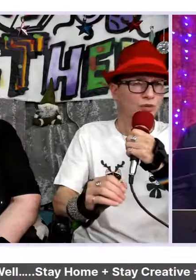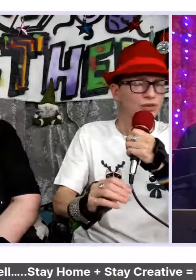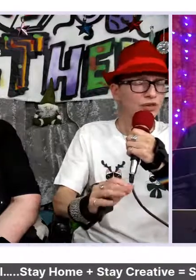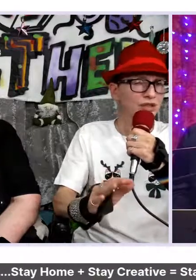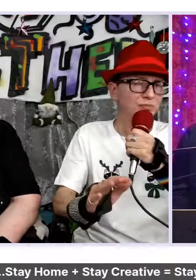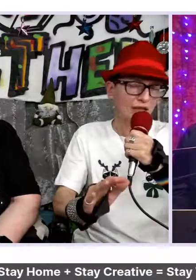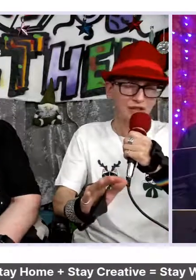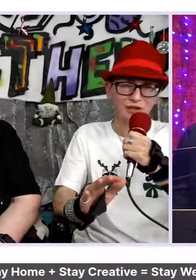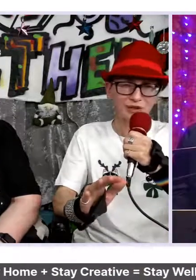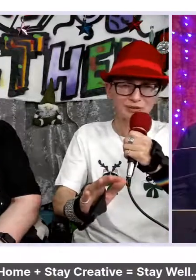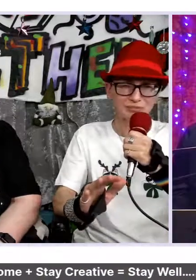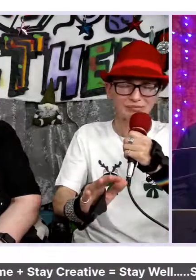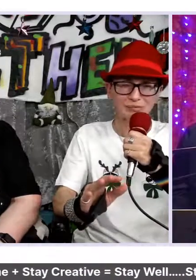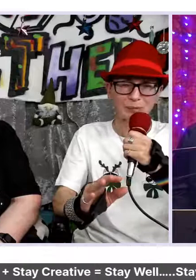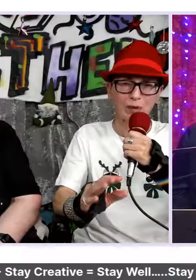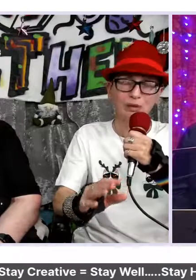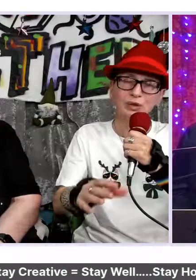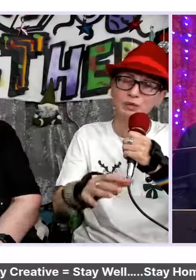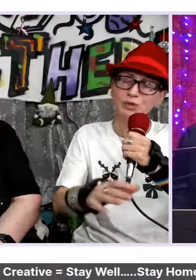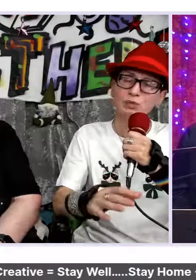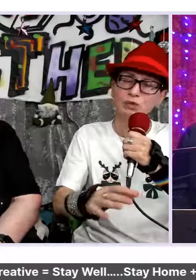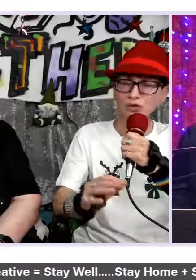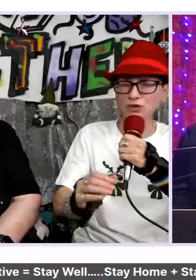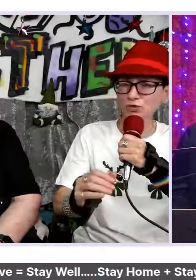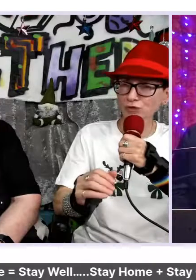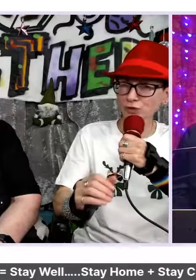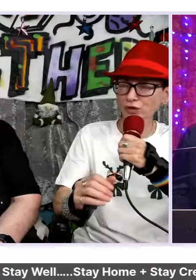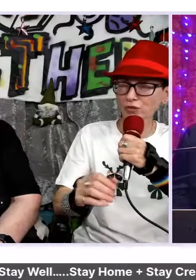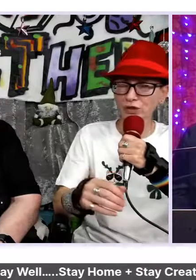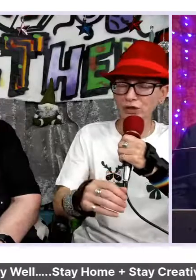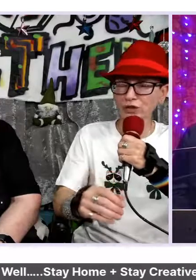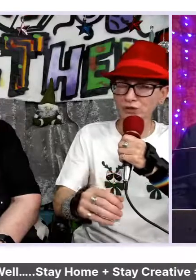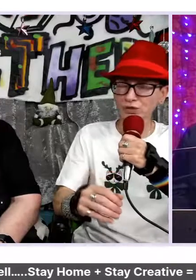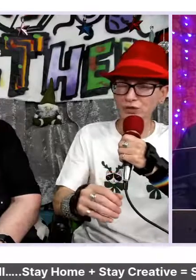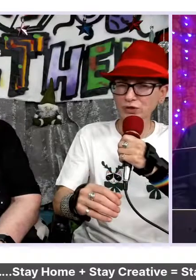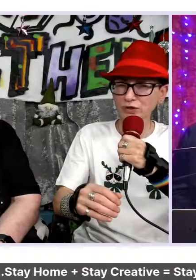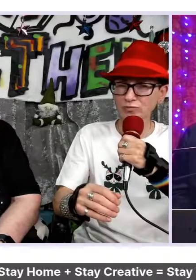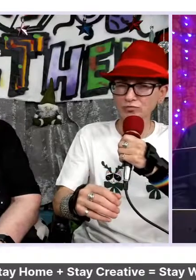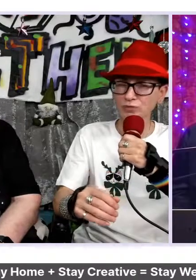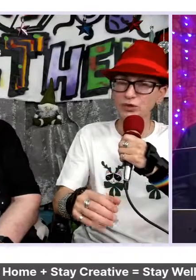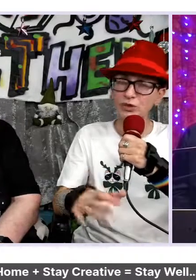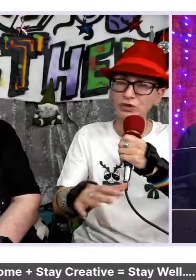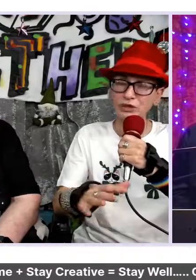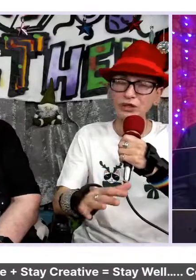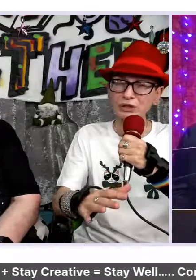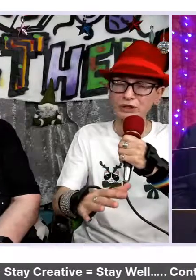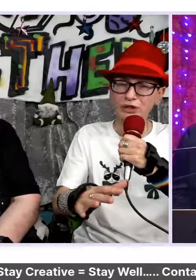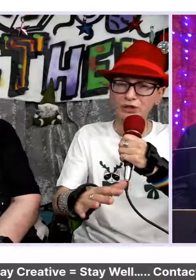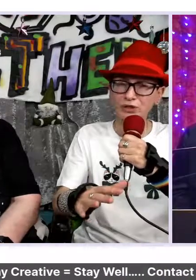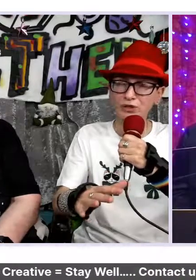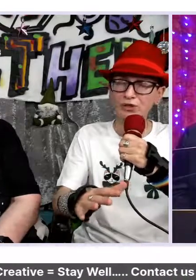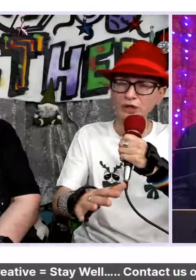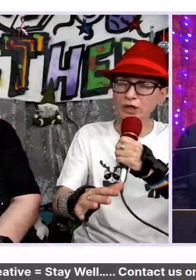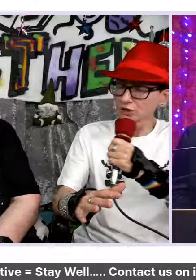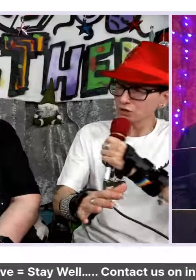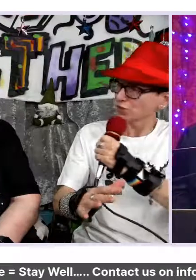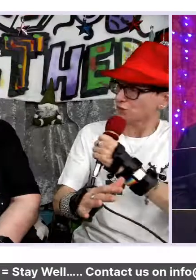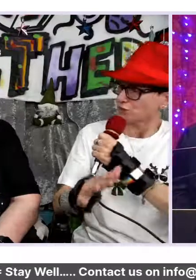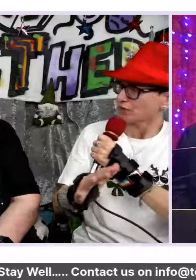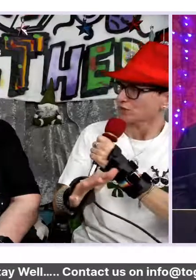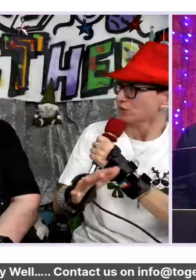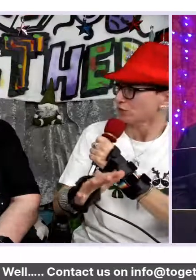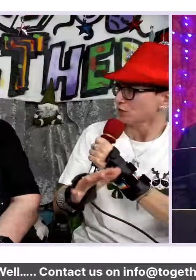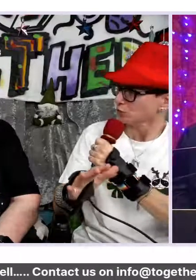classical world is any better. I think this was just a really, really interesting, unique collection of